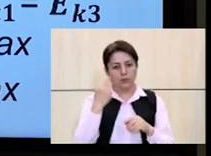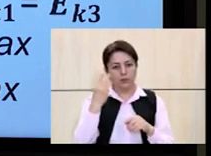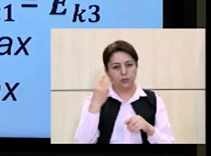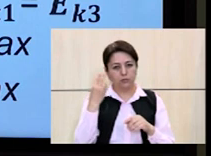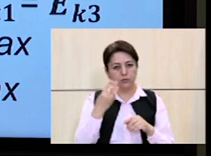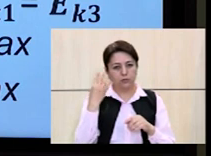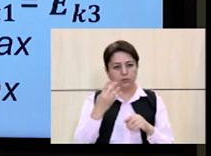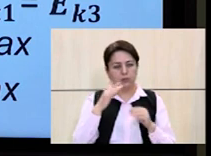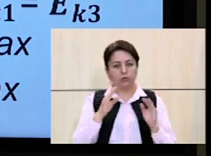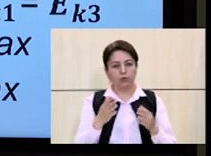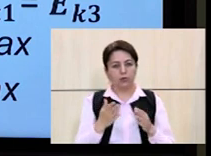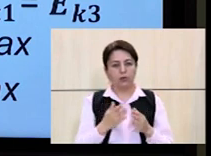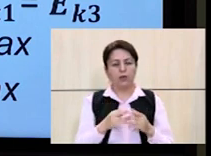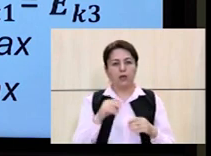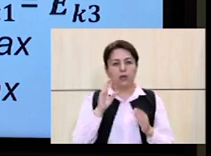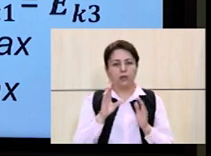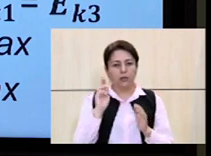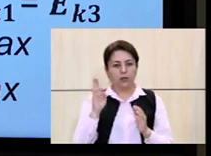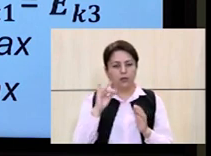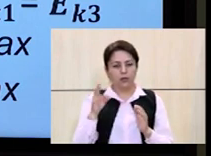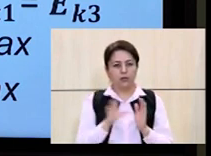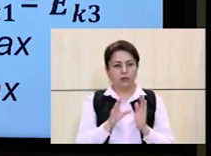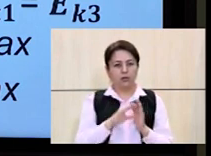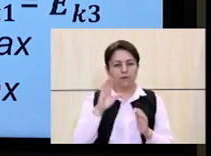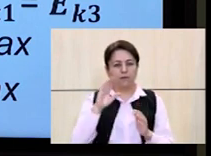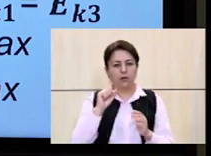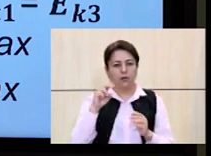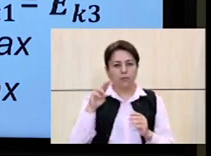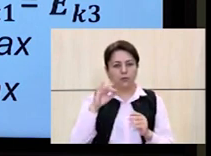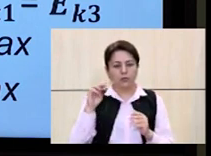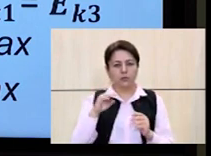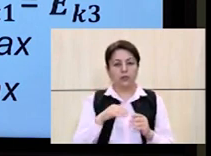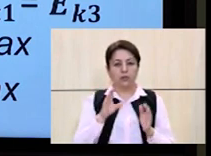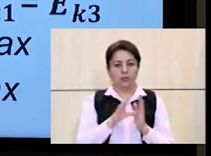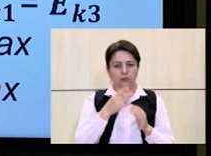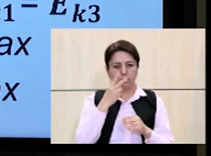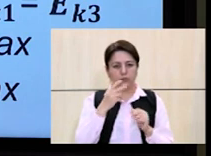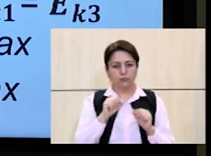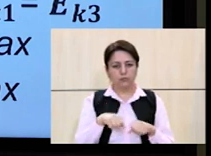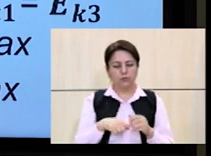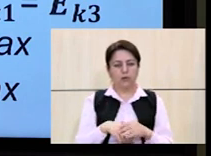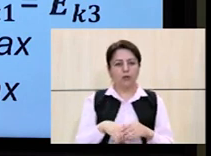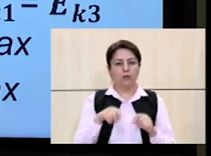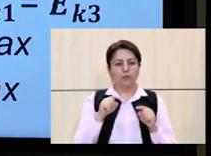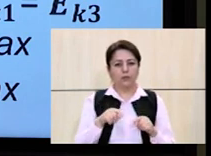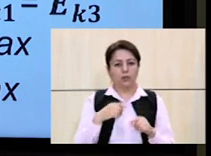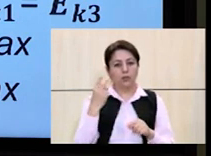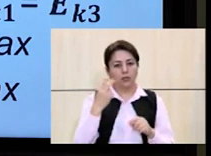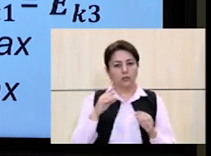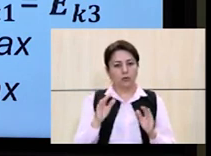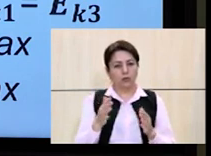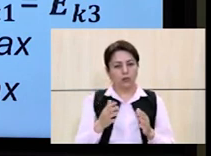va 4-chi holatdagi kinetik va potensial energiyalarni ko'rsatamiz. Bunda 2-chi